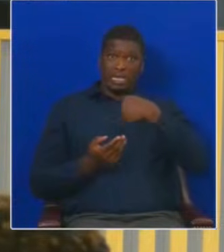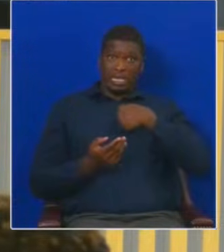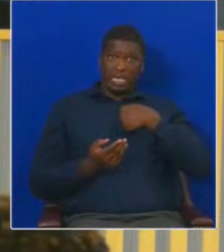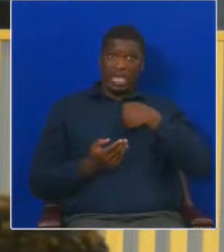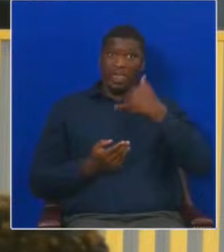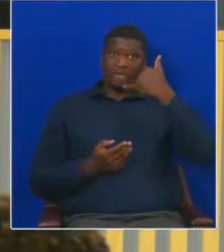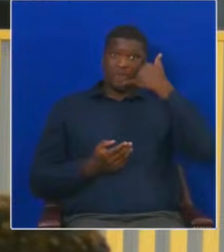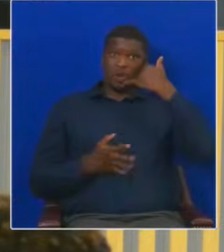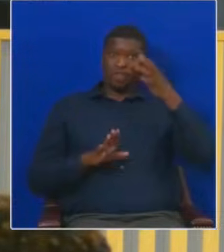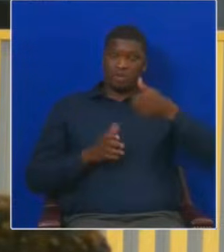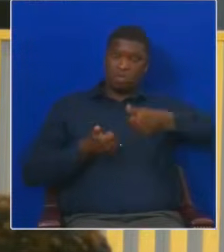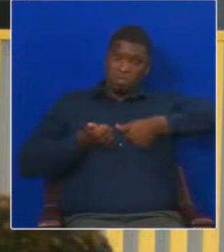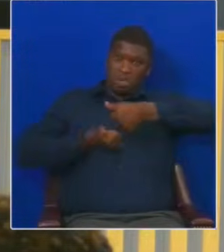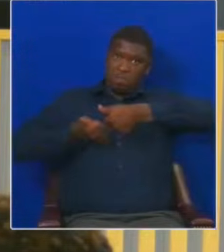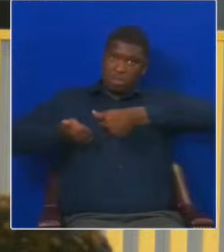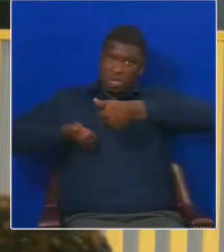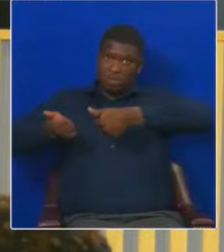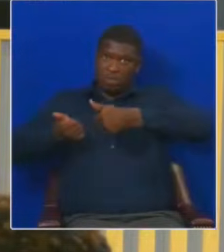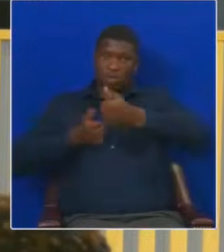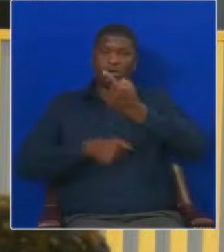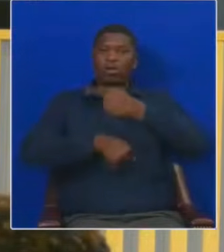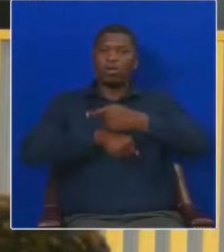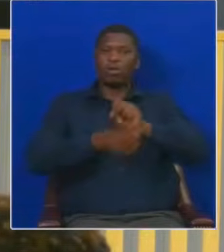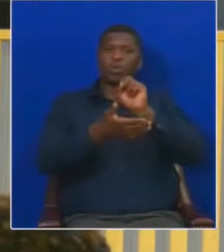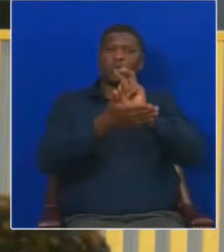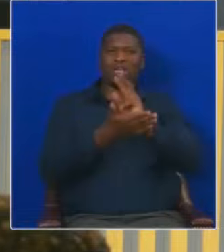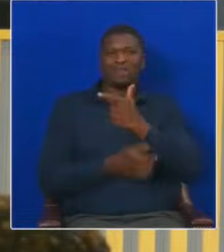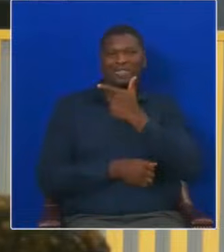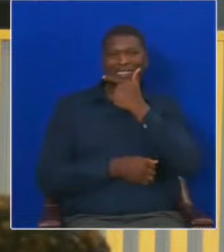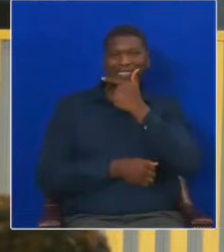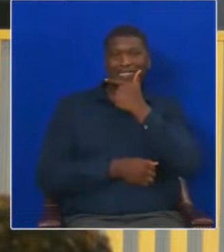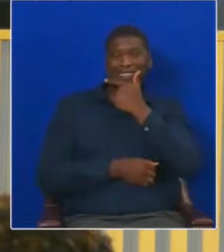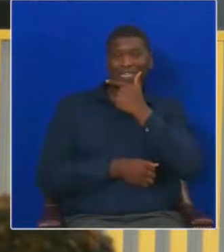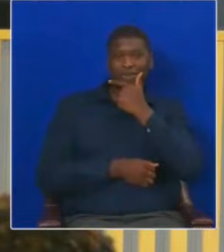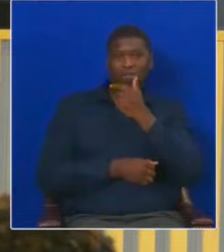12th of December 2024,